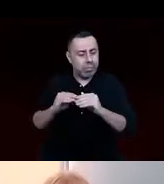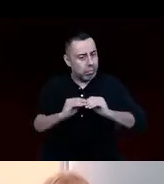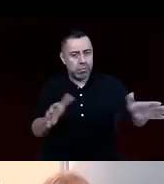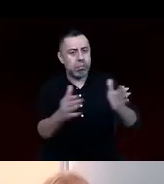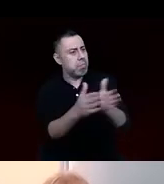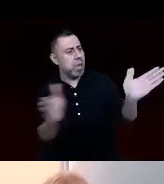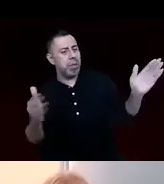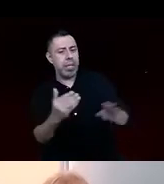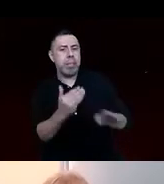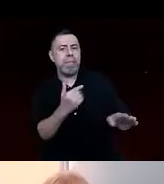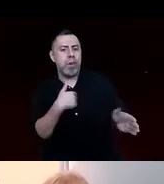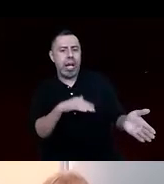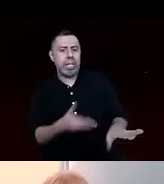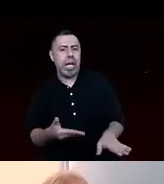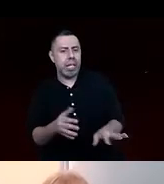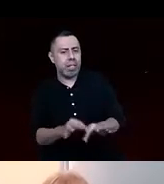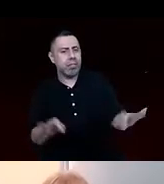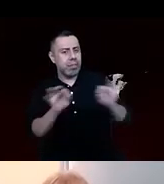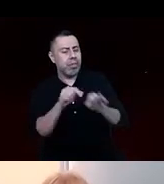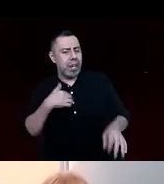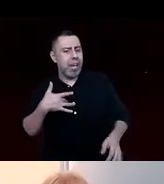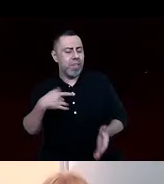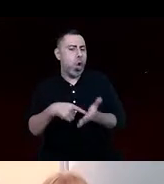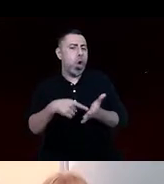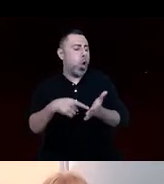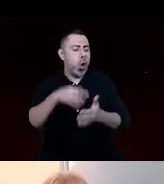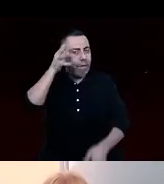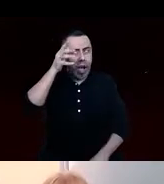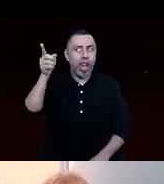I think I owed it to him.